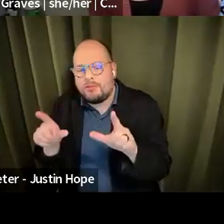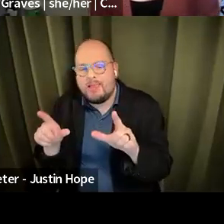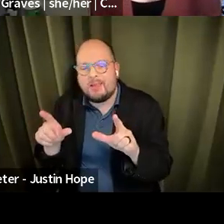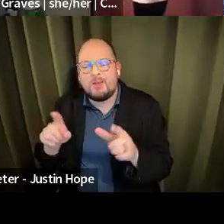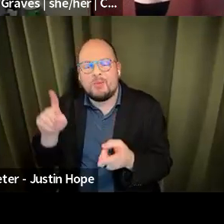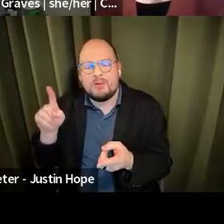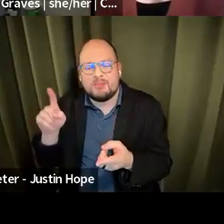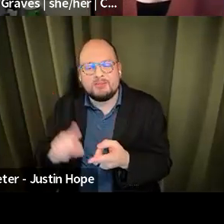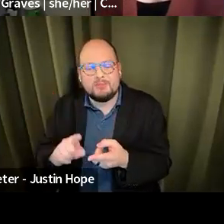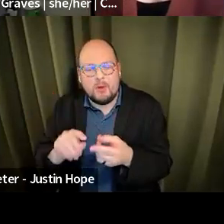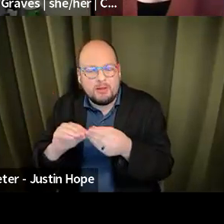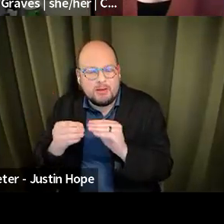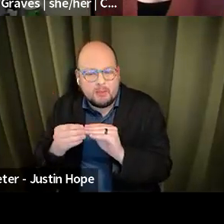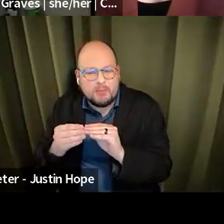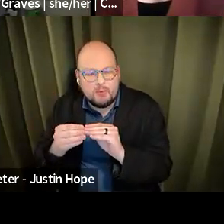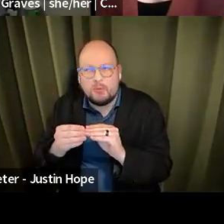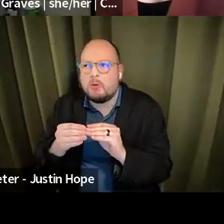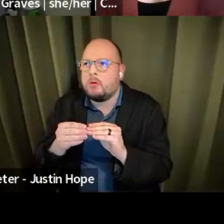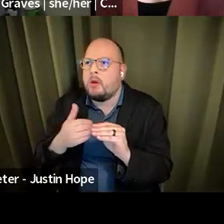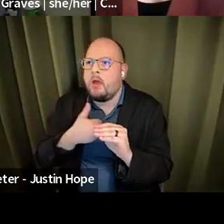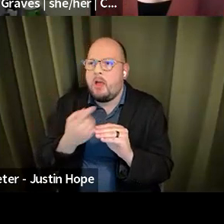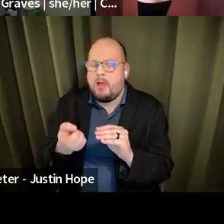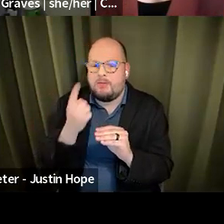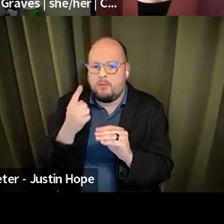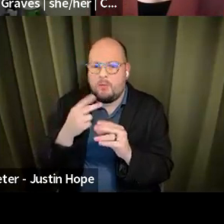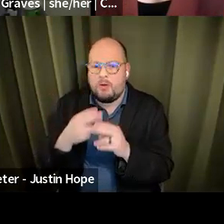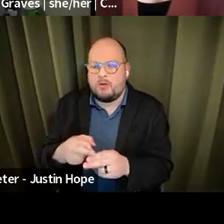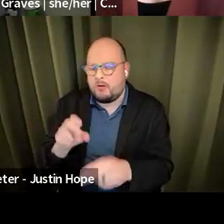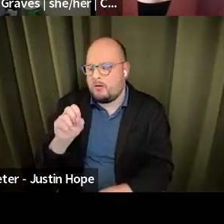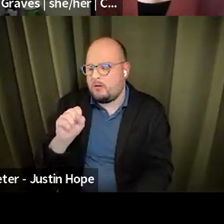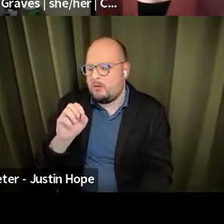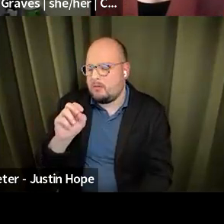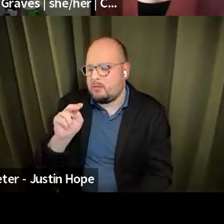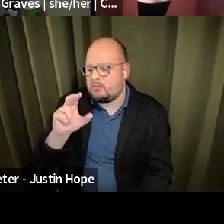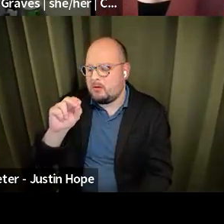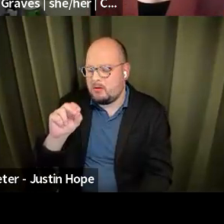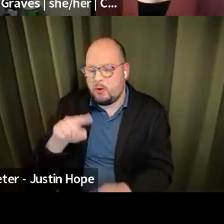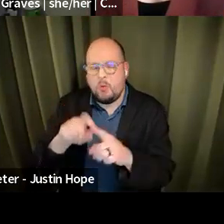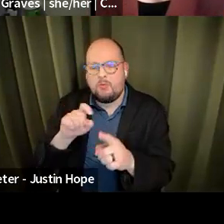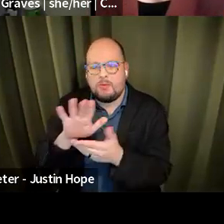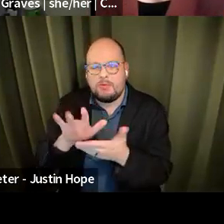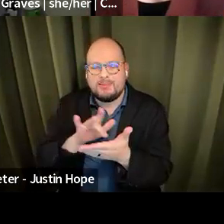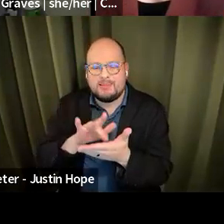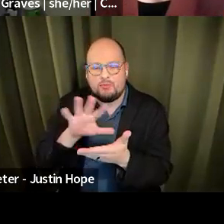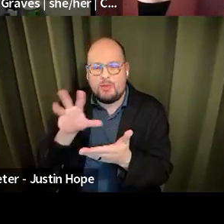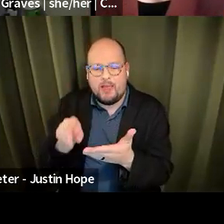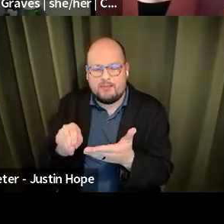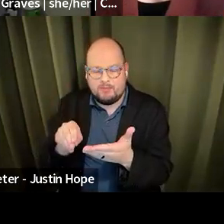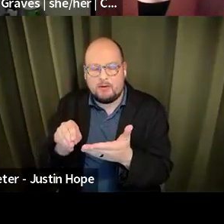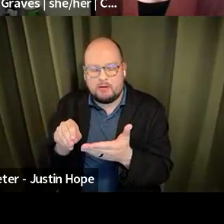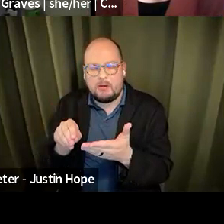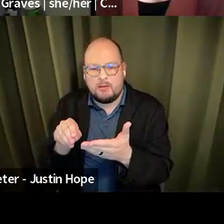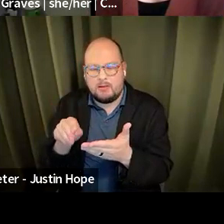spoken. I think there's a language called Sango from the Central African Republic, and we do have a small community of people who speak